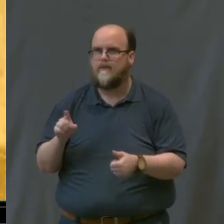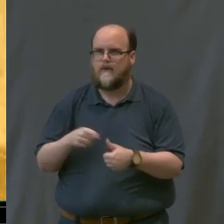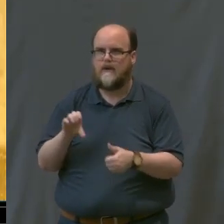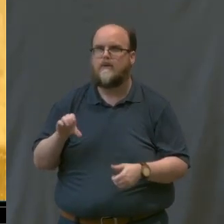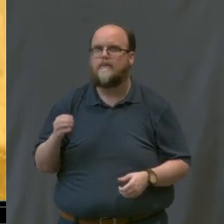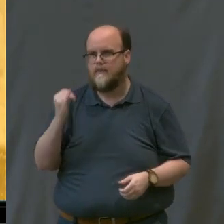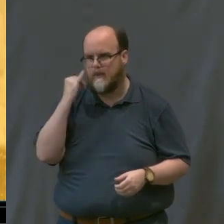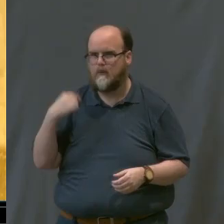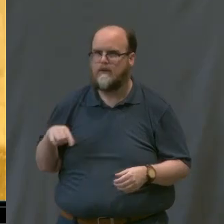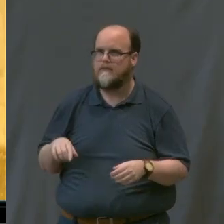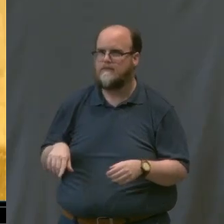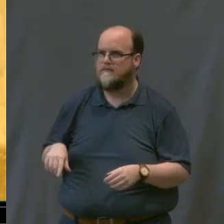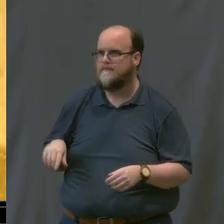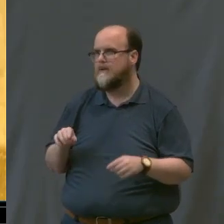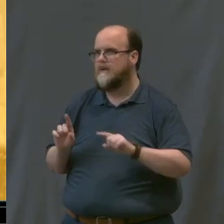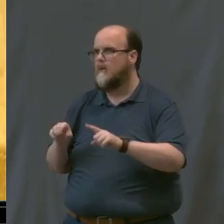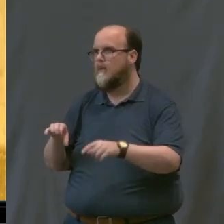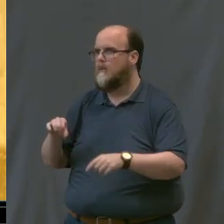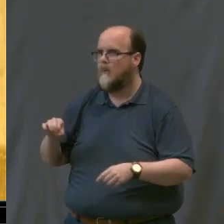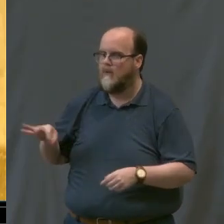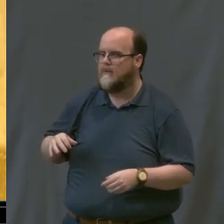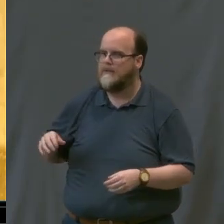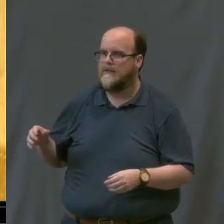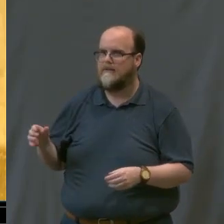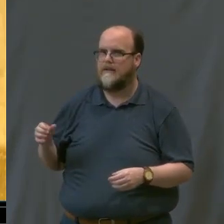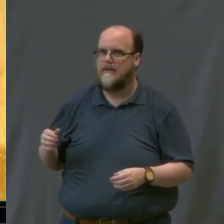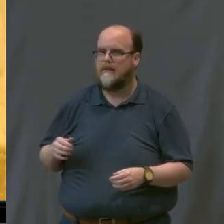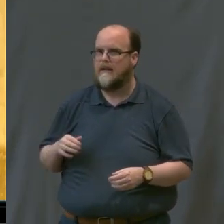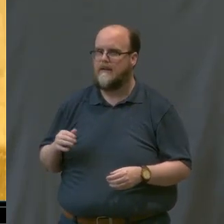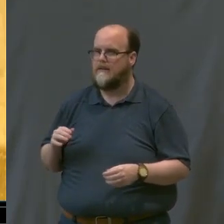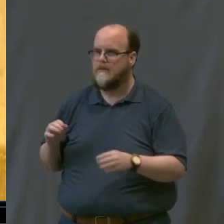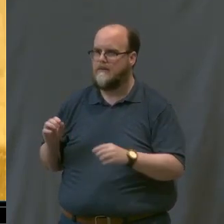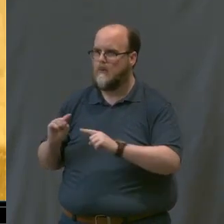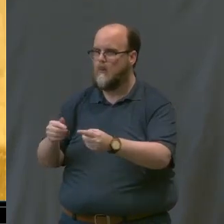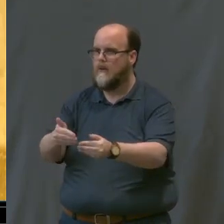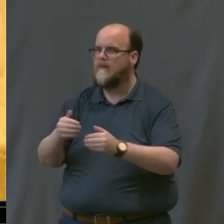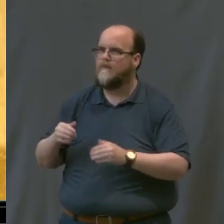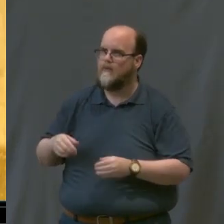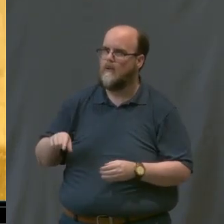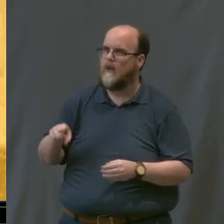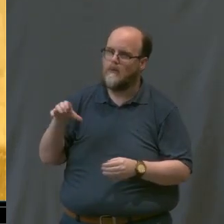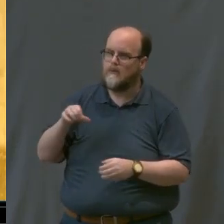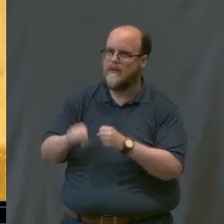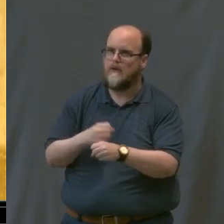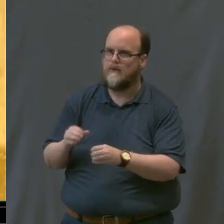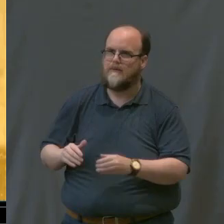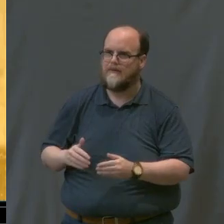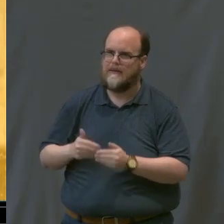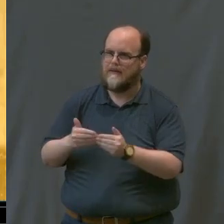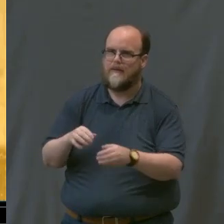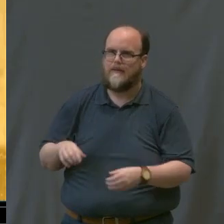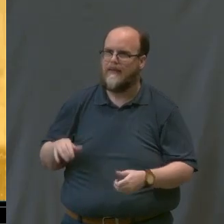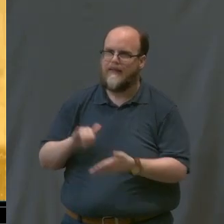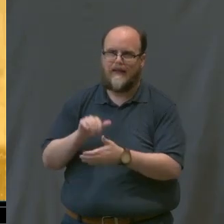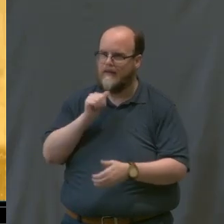off like the premillennialists do and just take off hundreds of years, centuries into the future, that's not doing the first century church any